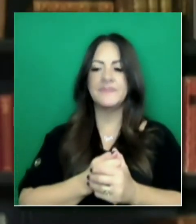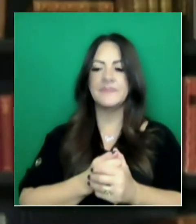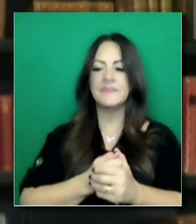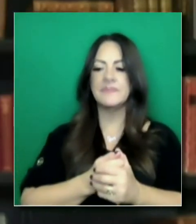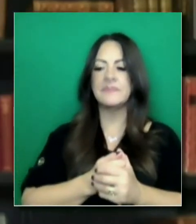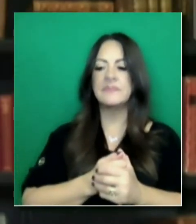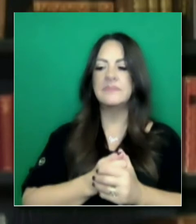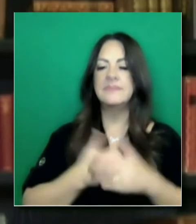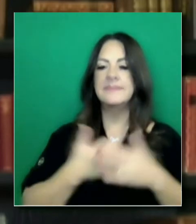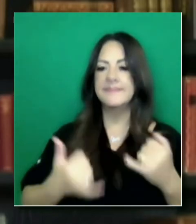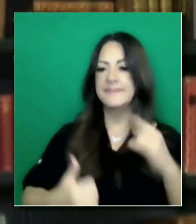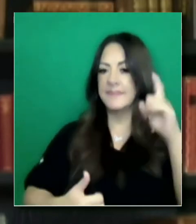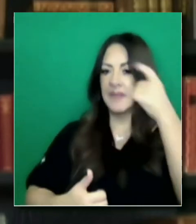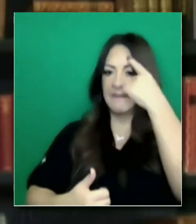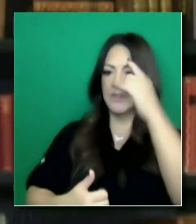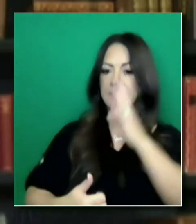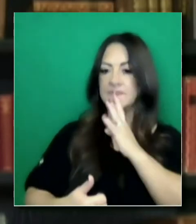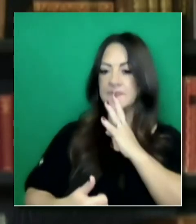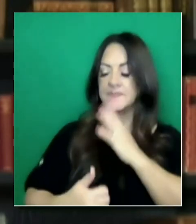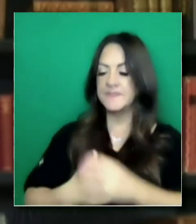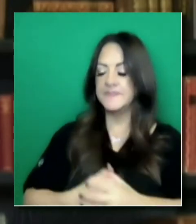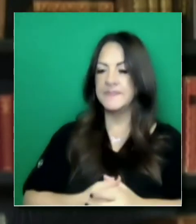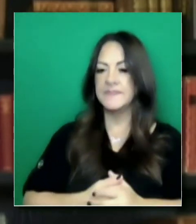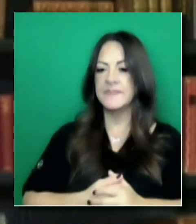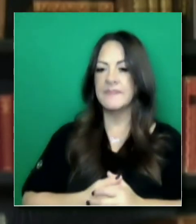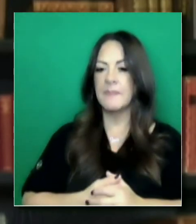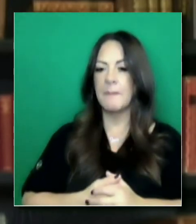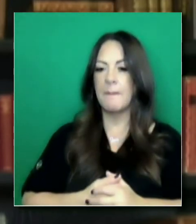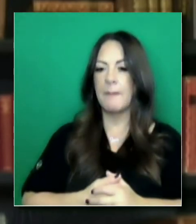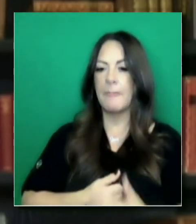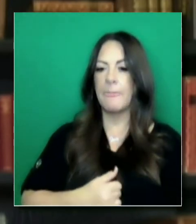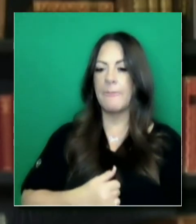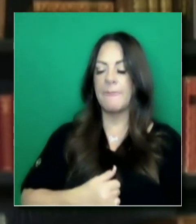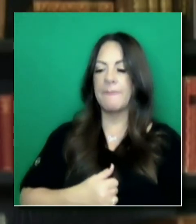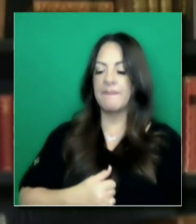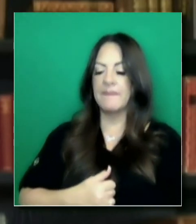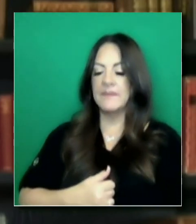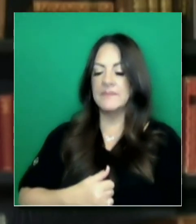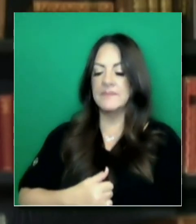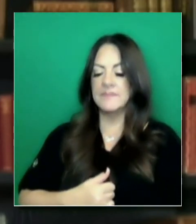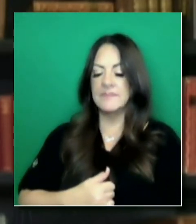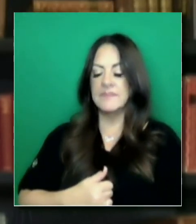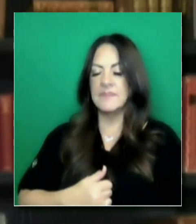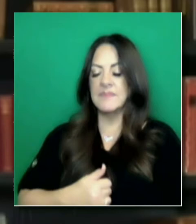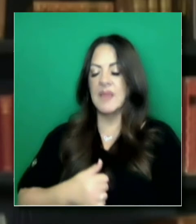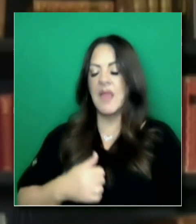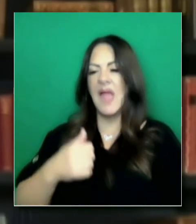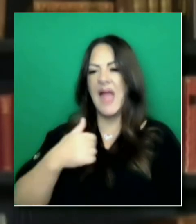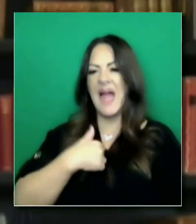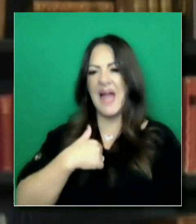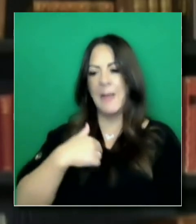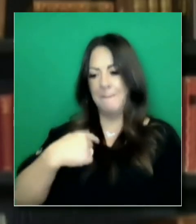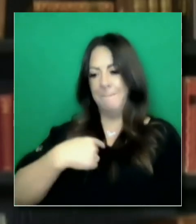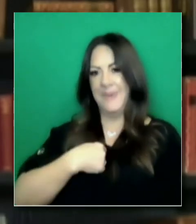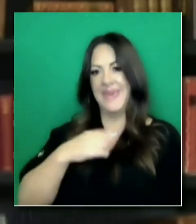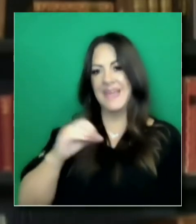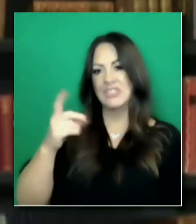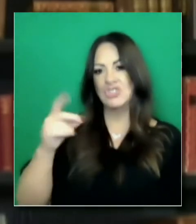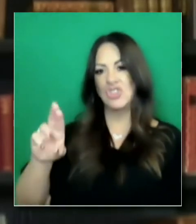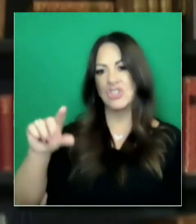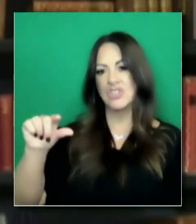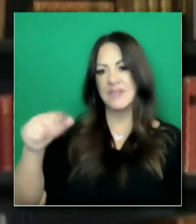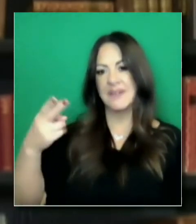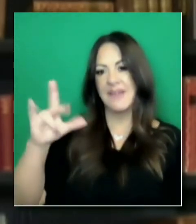and forgive me, I shouldn't be the one asking questions, but you and we've had a number of conversations